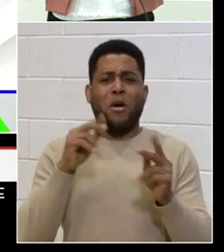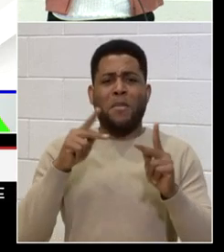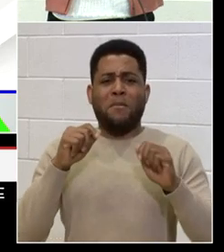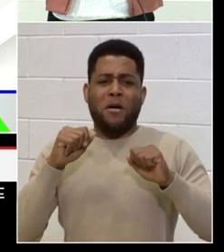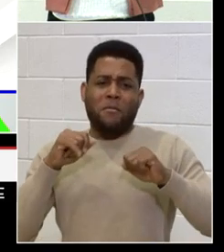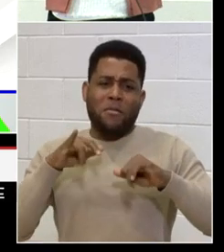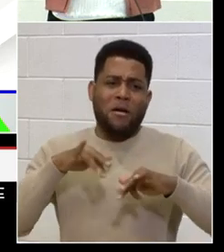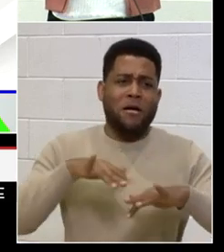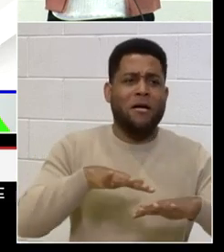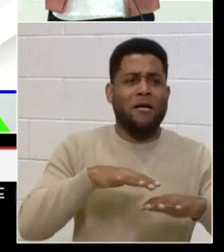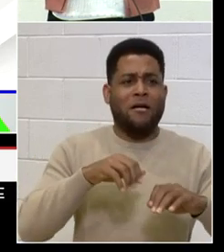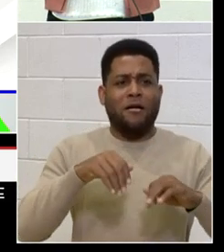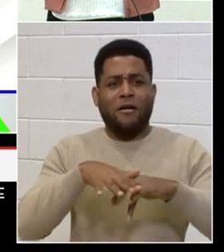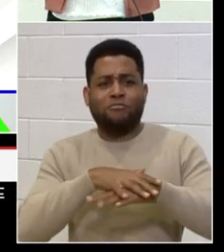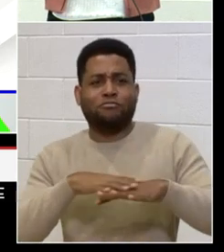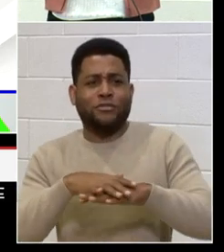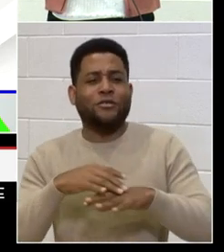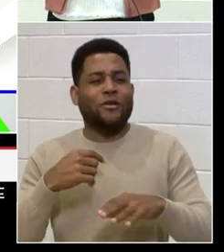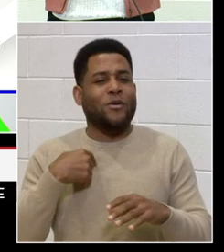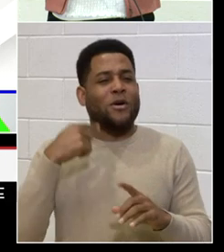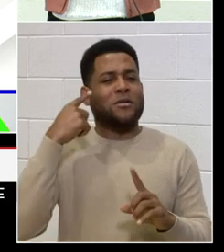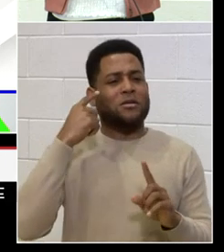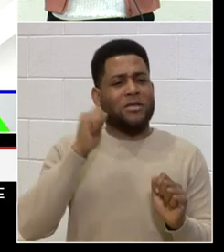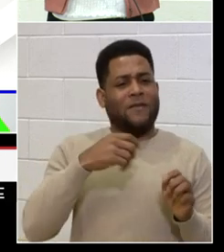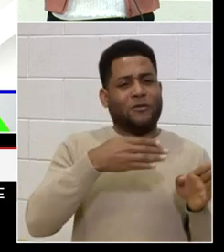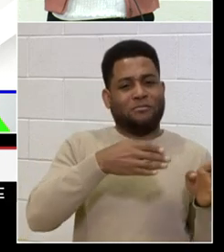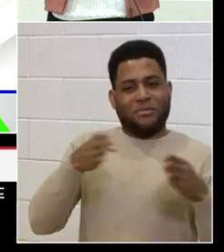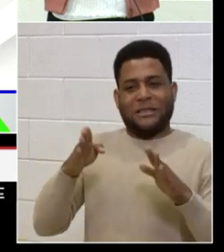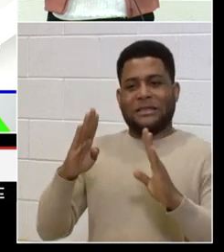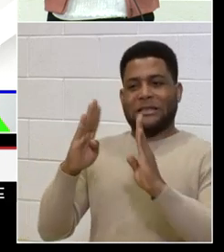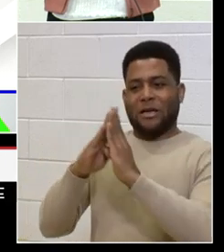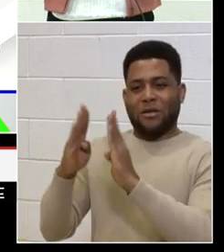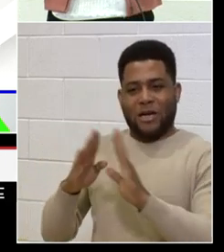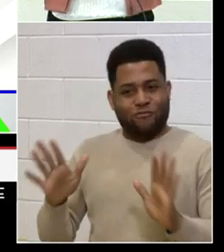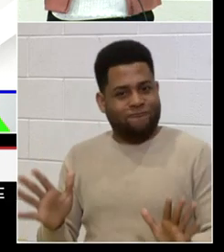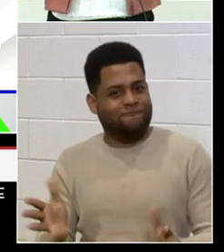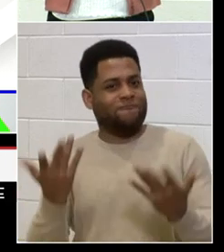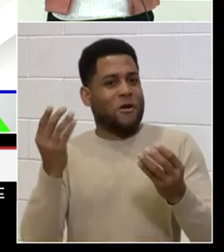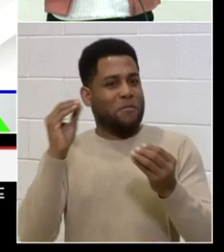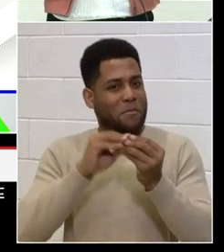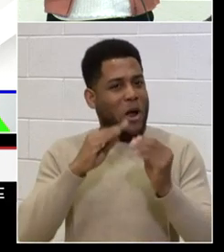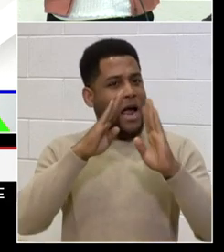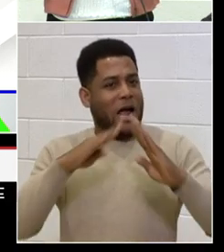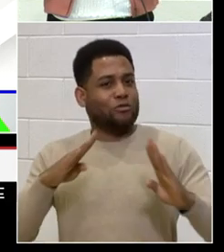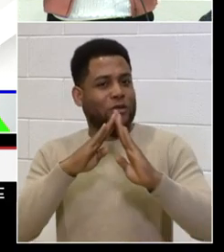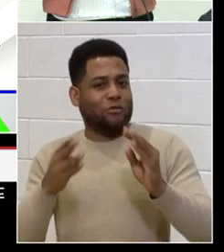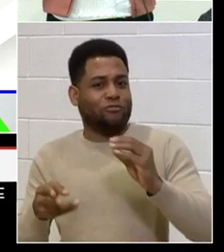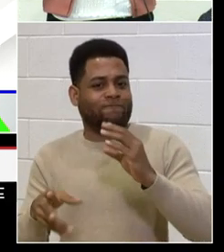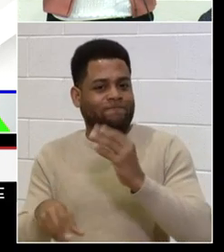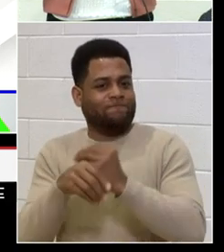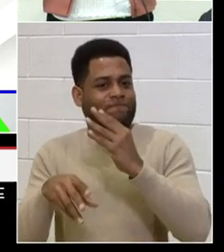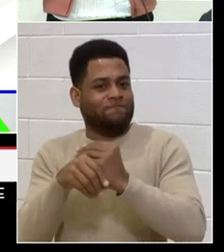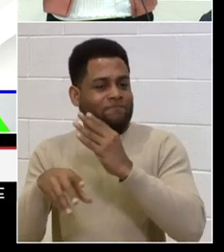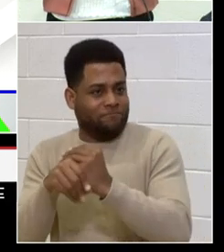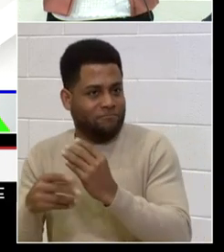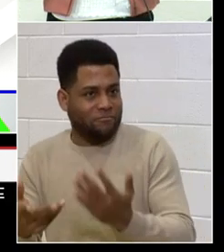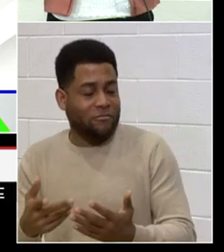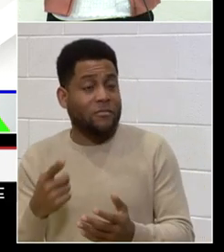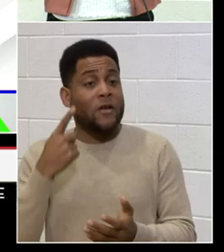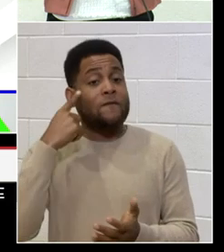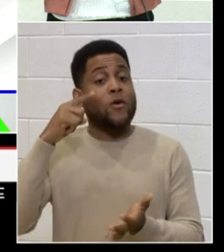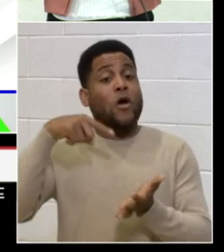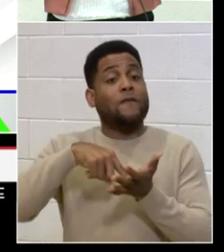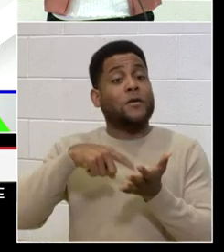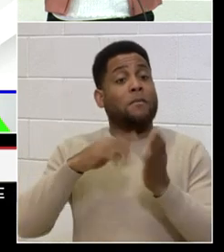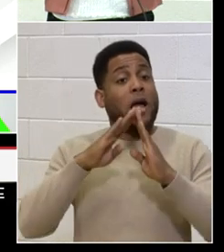affordable housing, we continue to make historic investments in the Housing Production Trust Fund, and we're very close to achieving the mayor's goal of